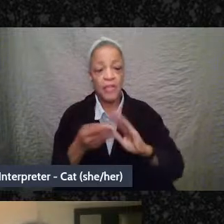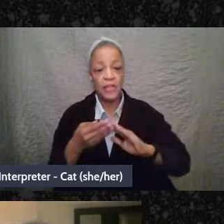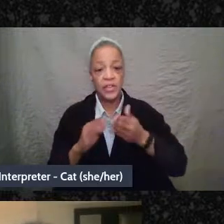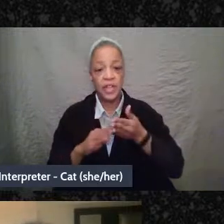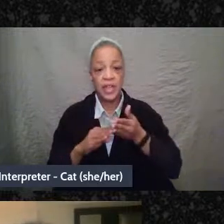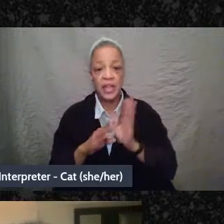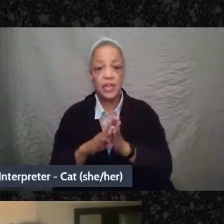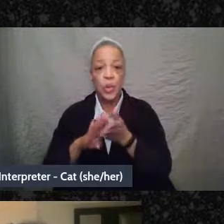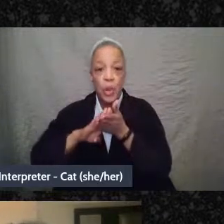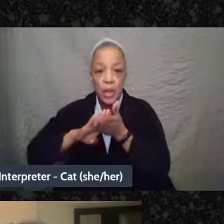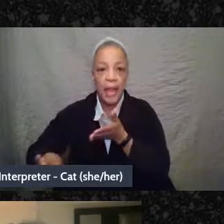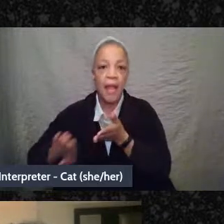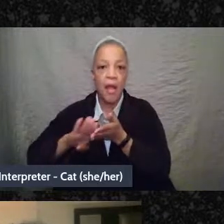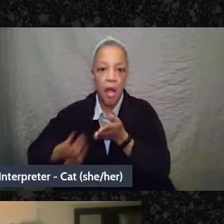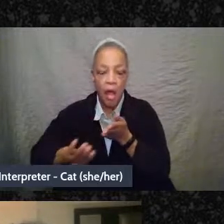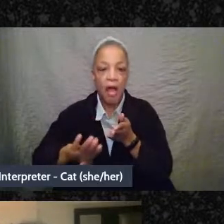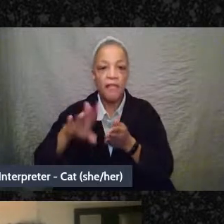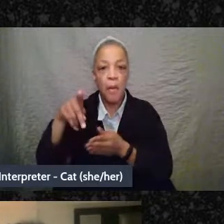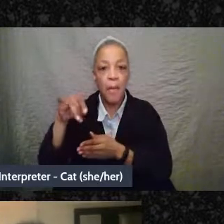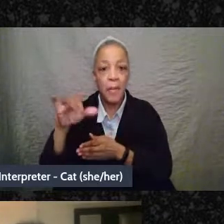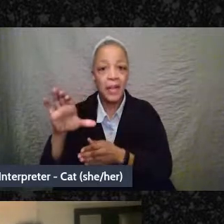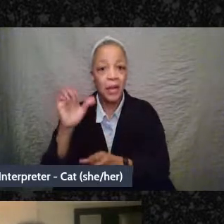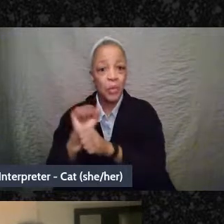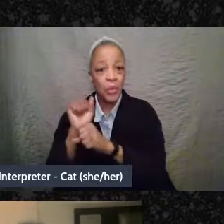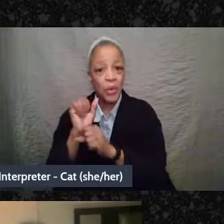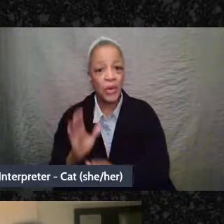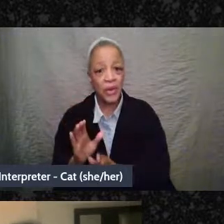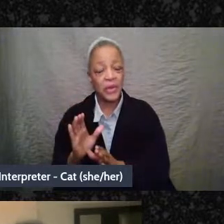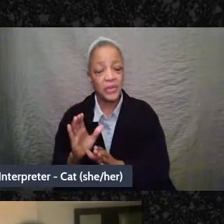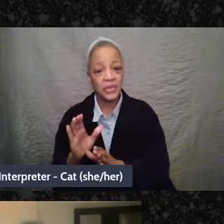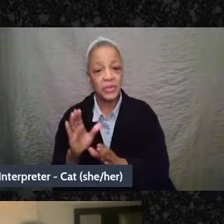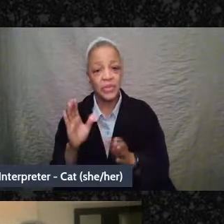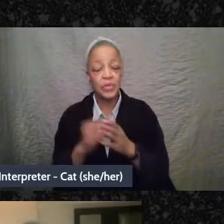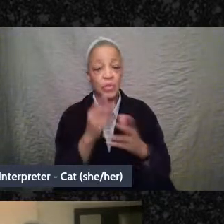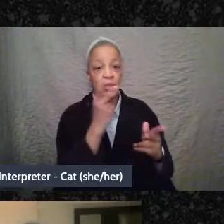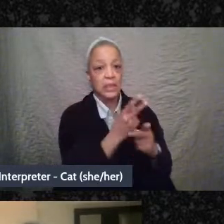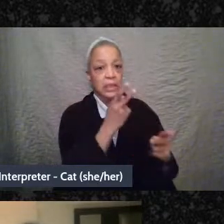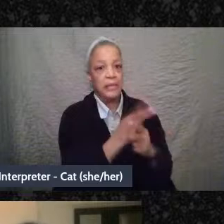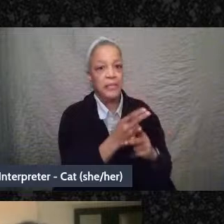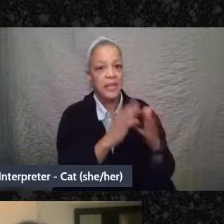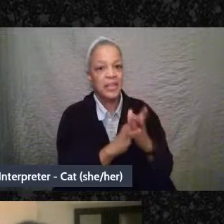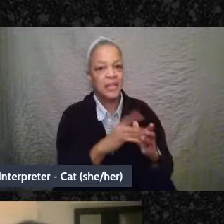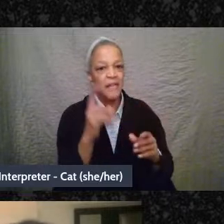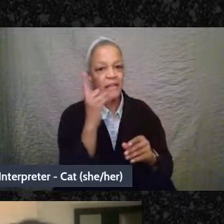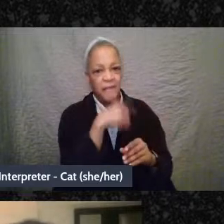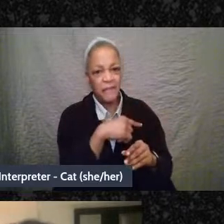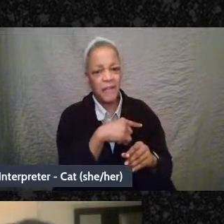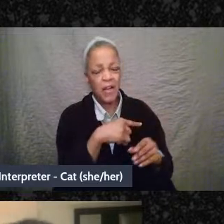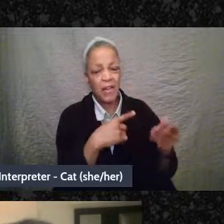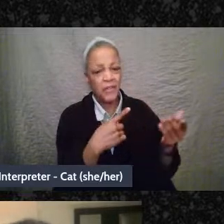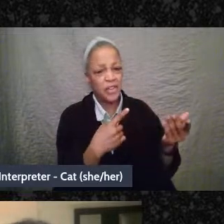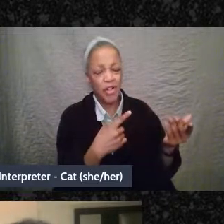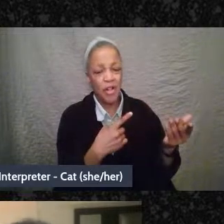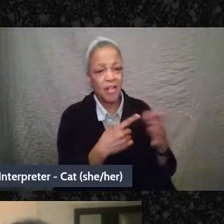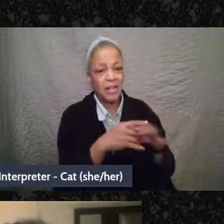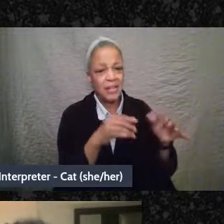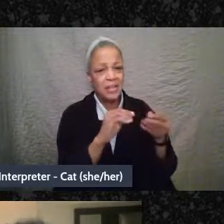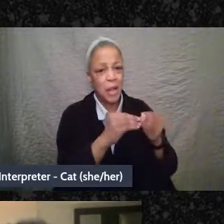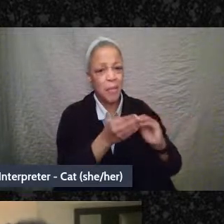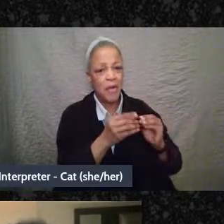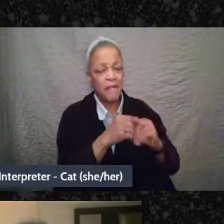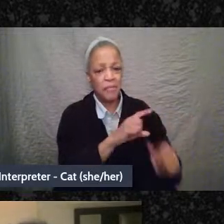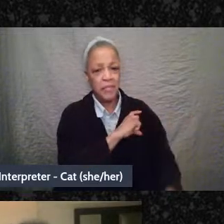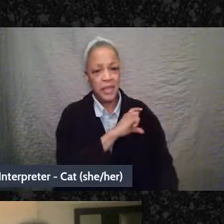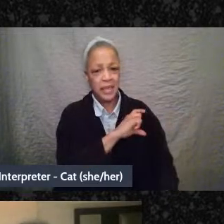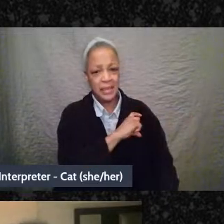all kinds of other public sector workers in order to maintain this artificially sized police force. And